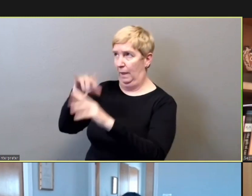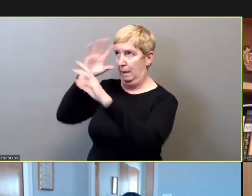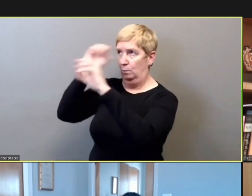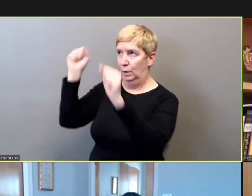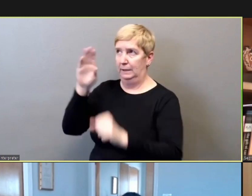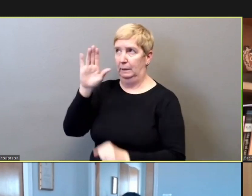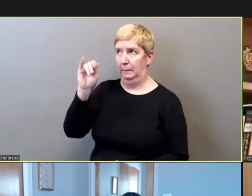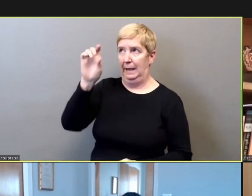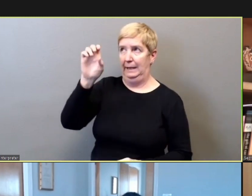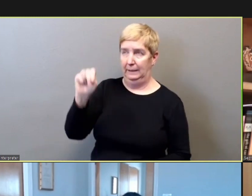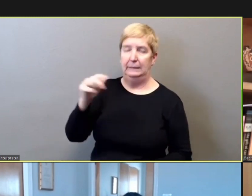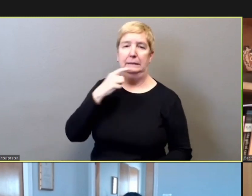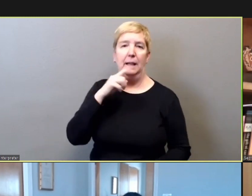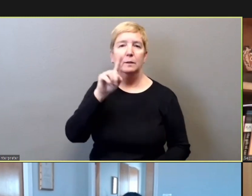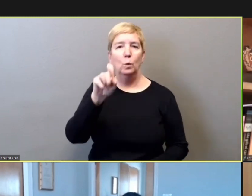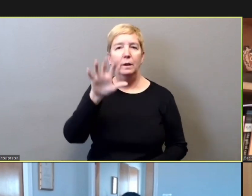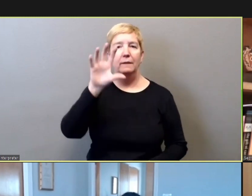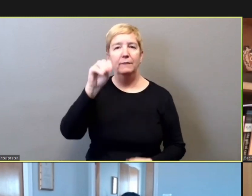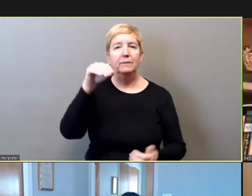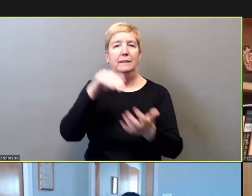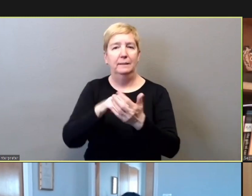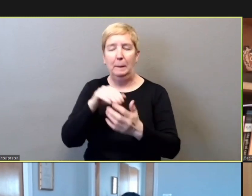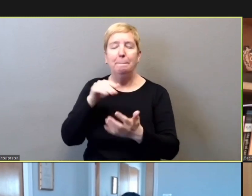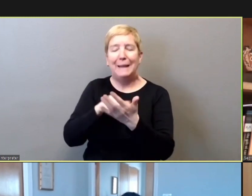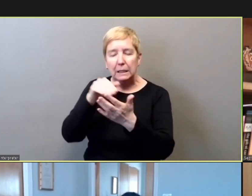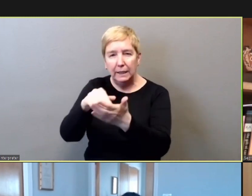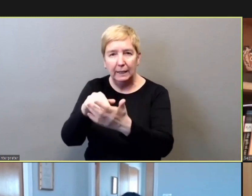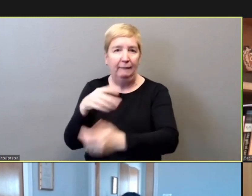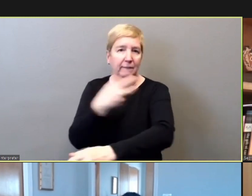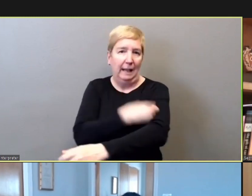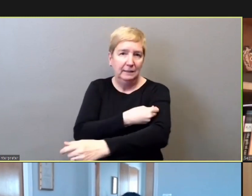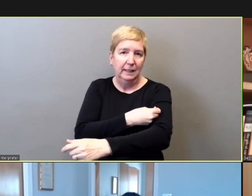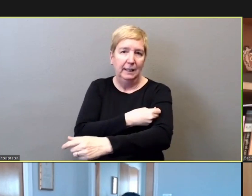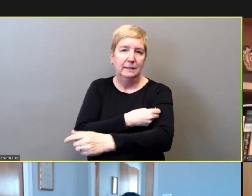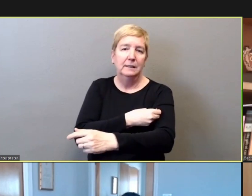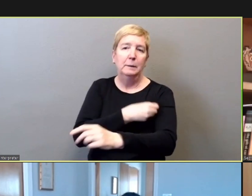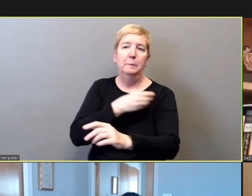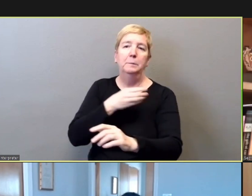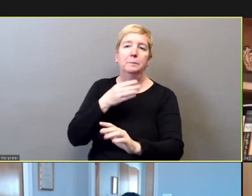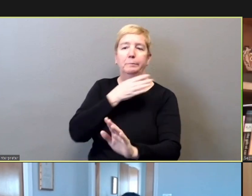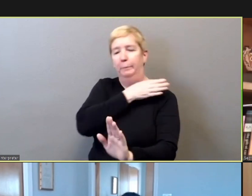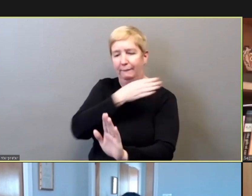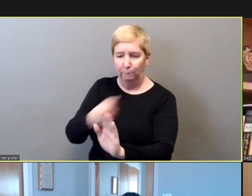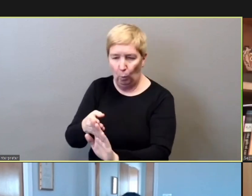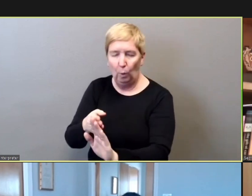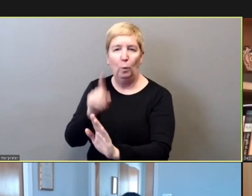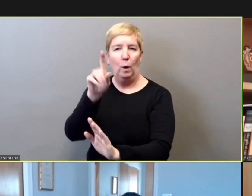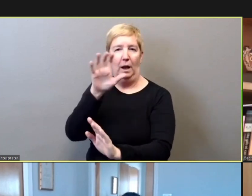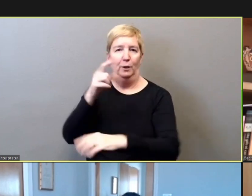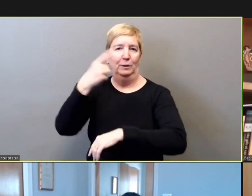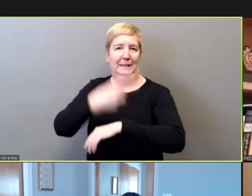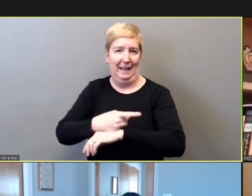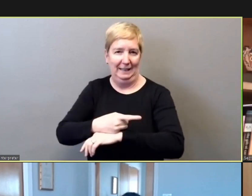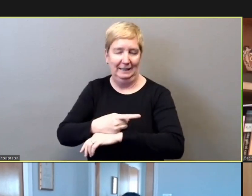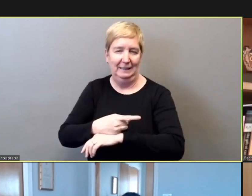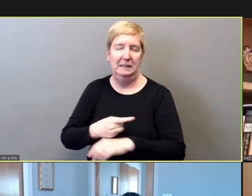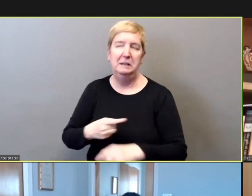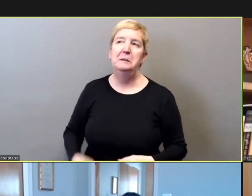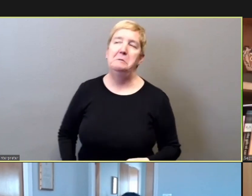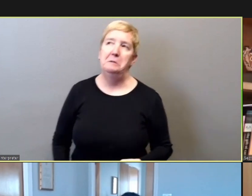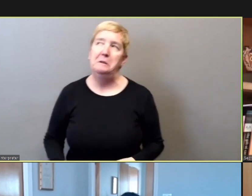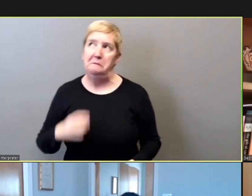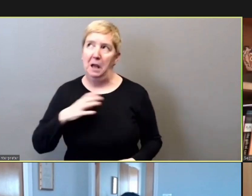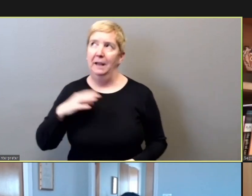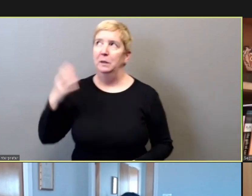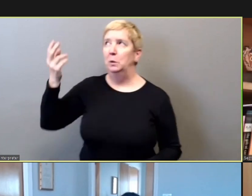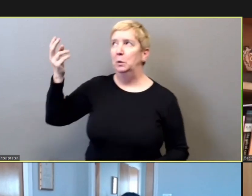that 150 million vaccinations in the first 100 days. The sort of thought being, if the president set a goal, New Mexico